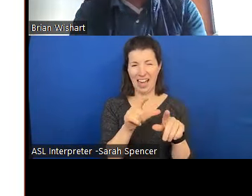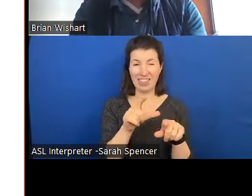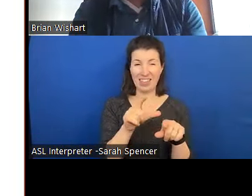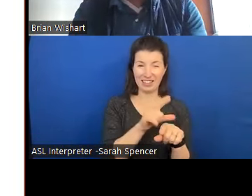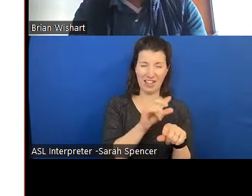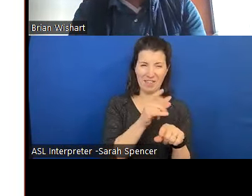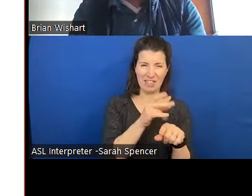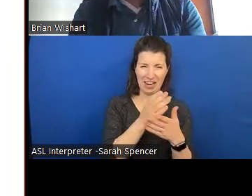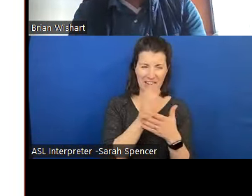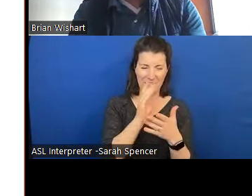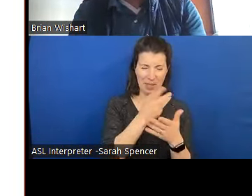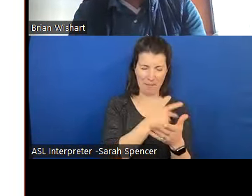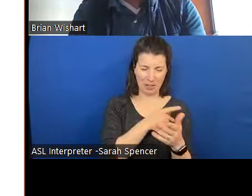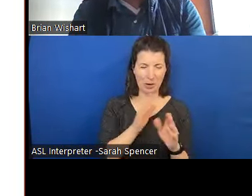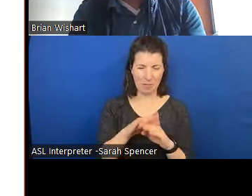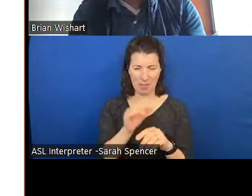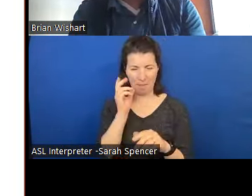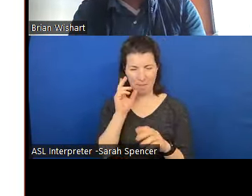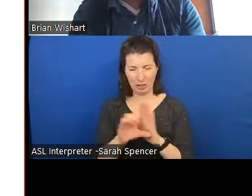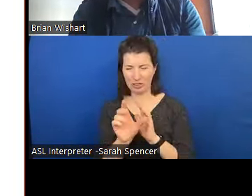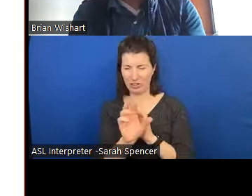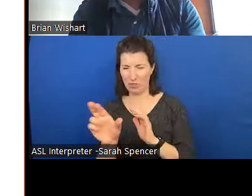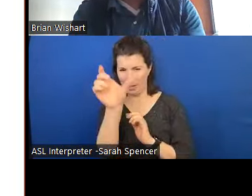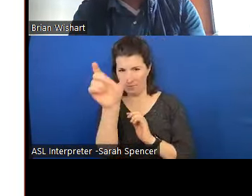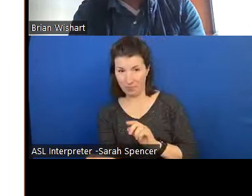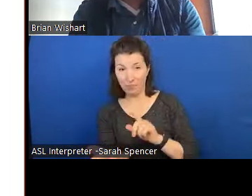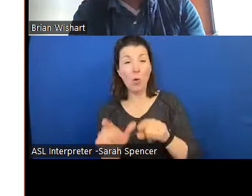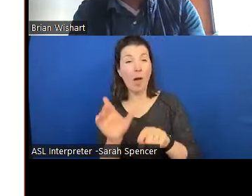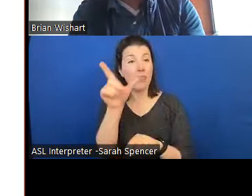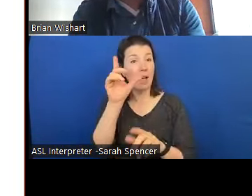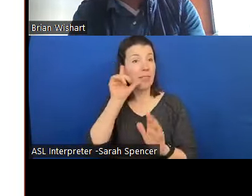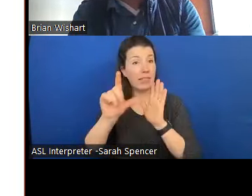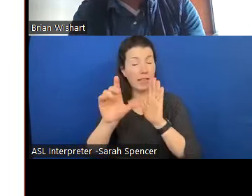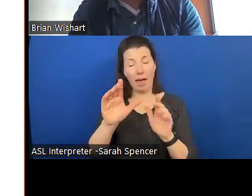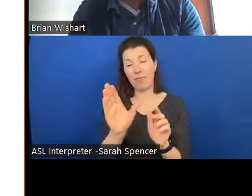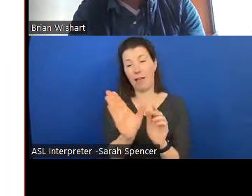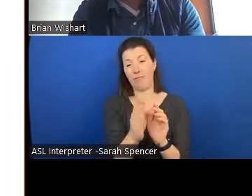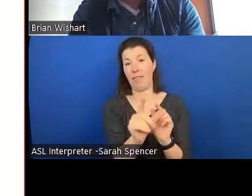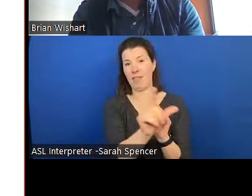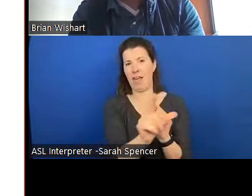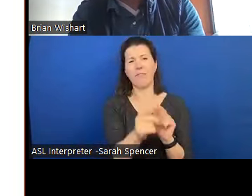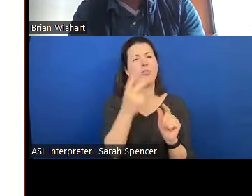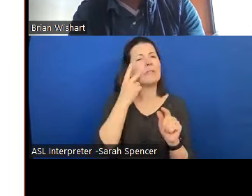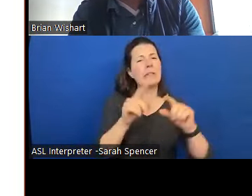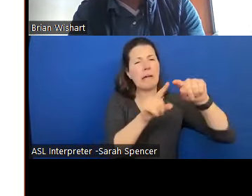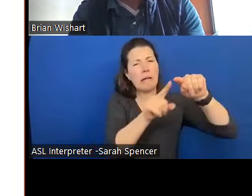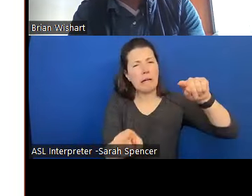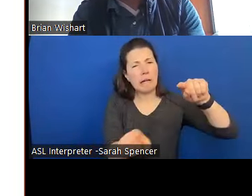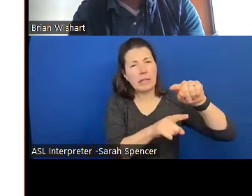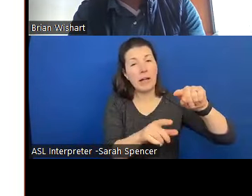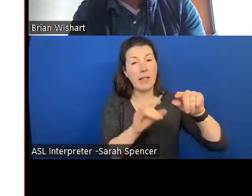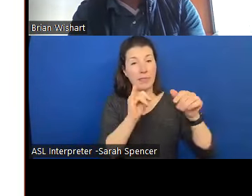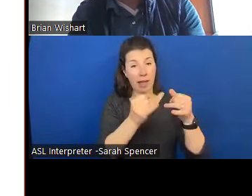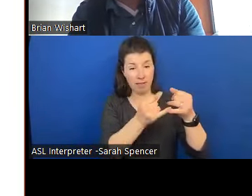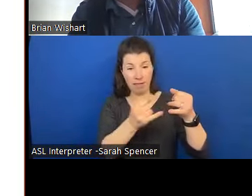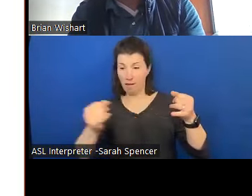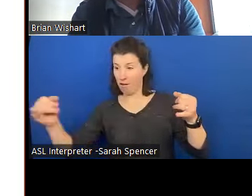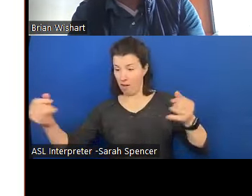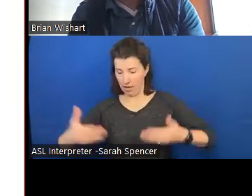picture, is how much of the top of this joint is outside. So this line coming up to the pelvis